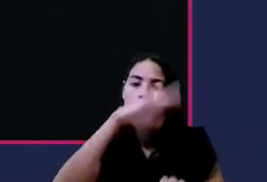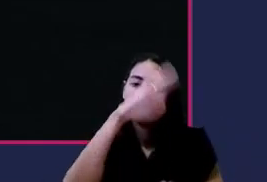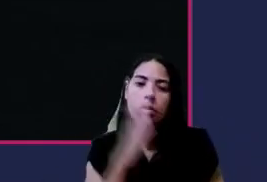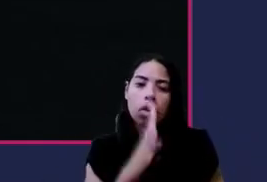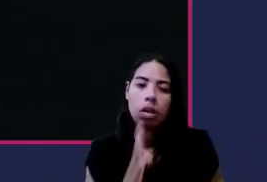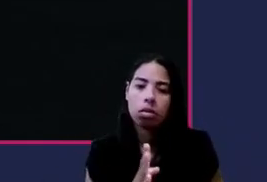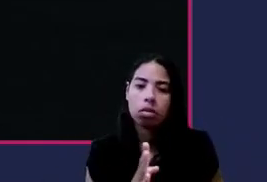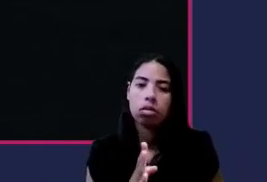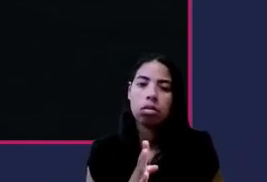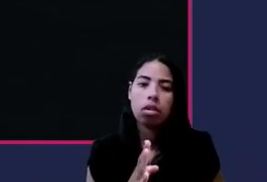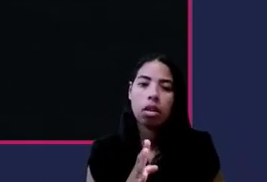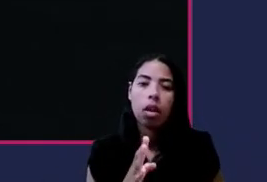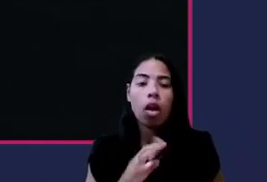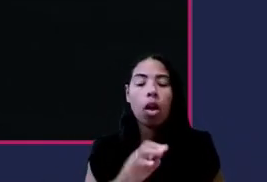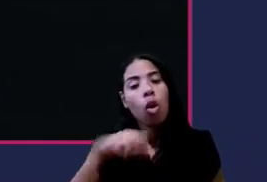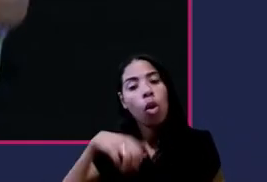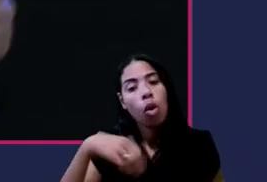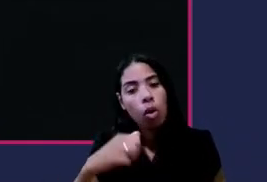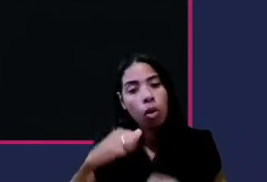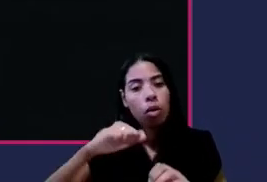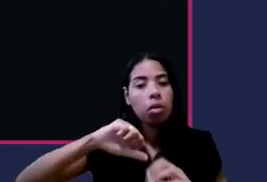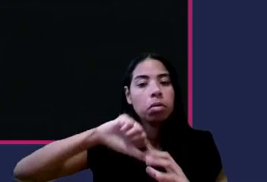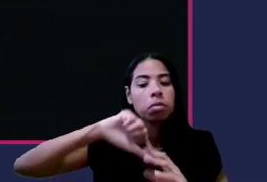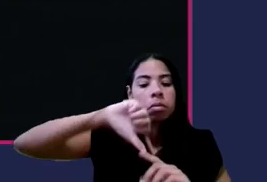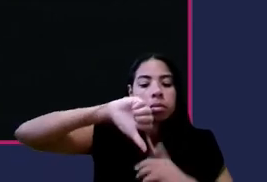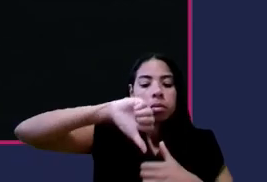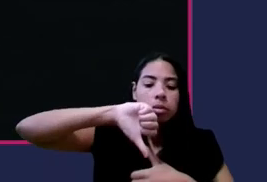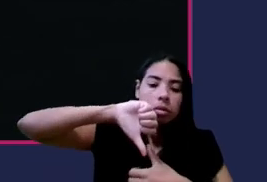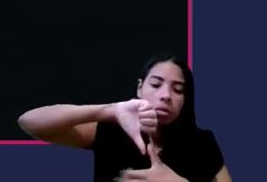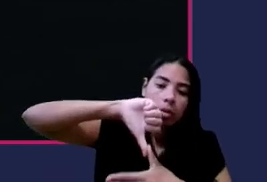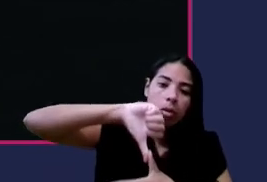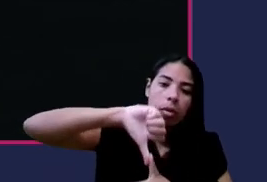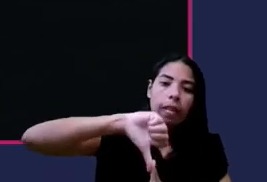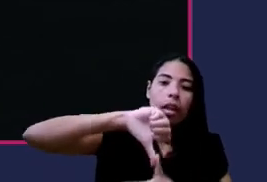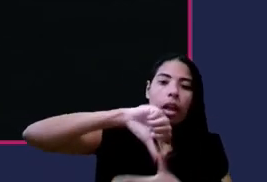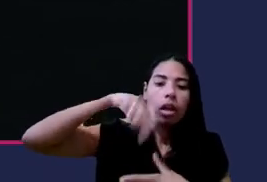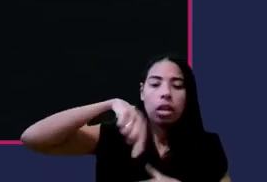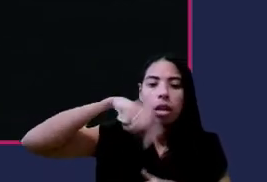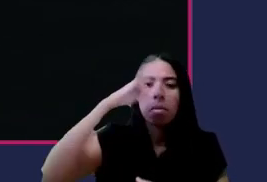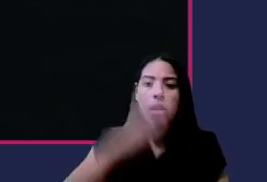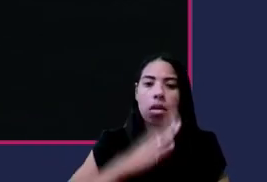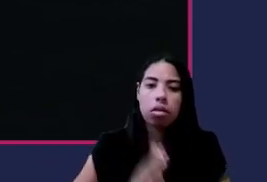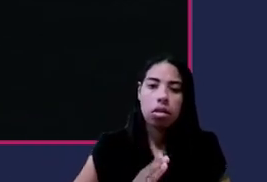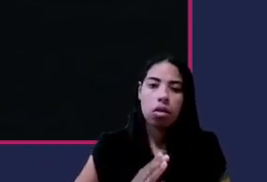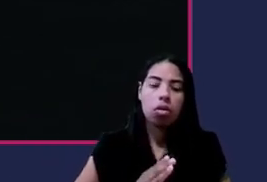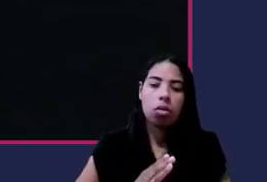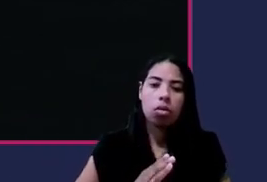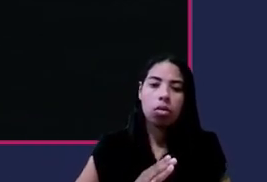approve that project to engage in the structural change in Brazil.